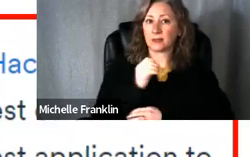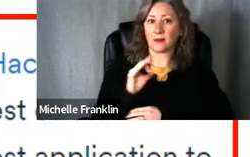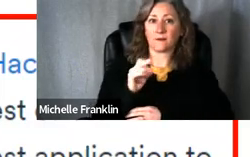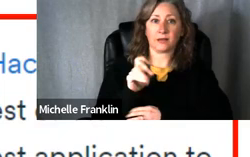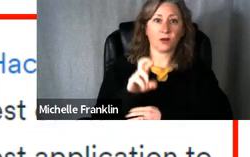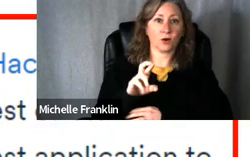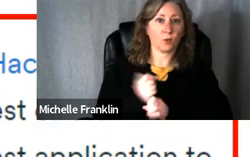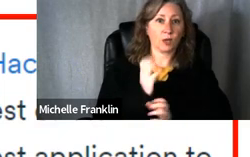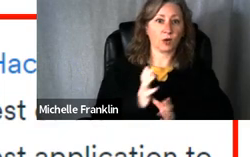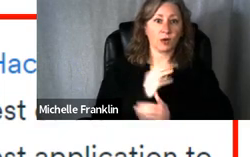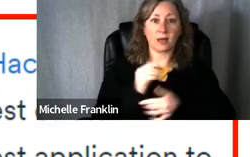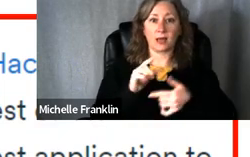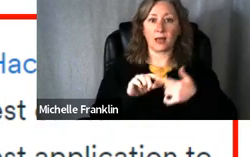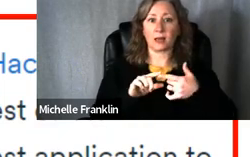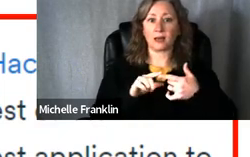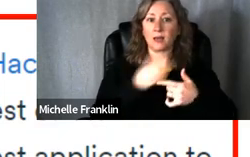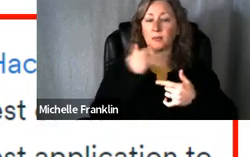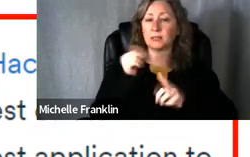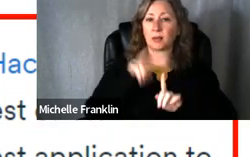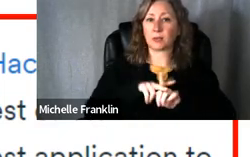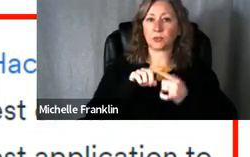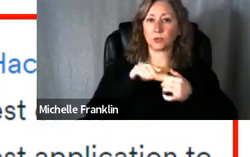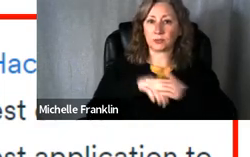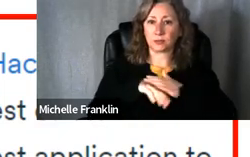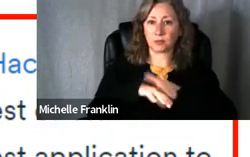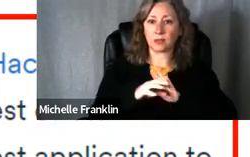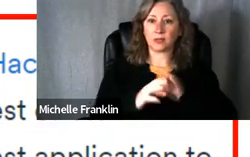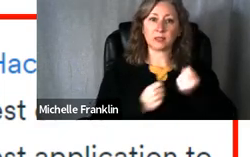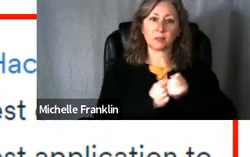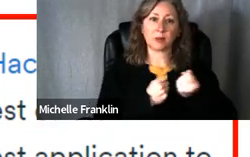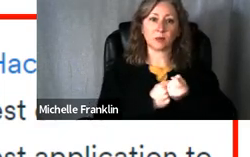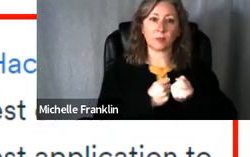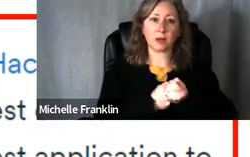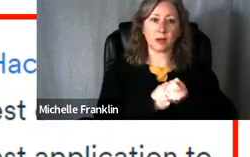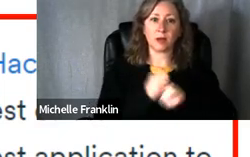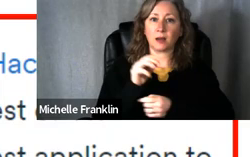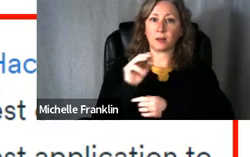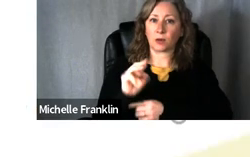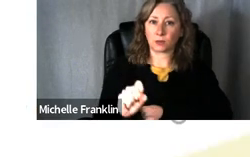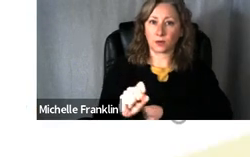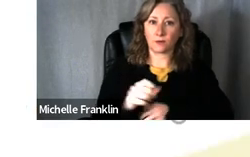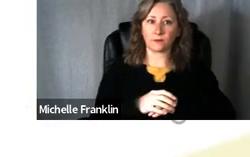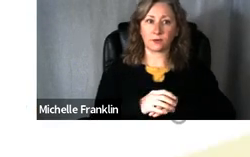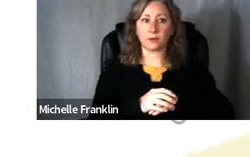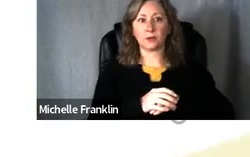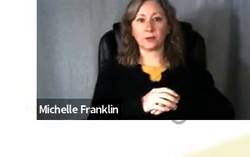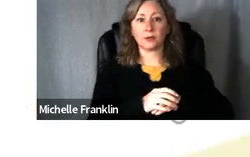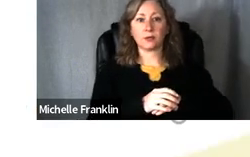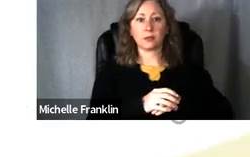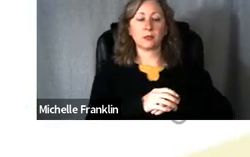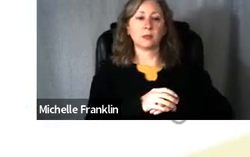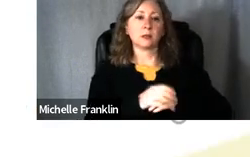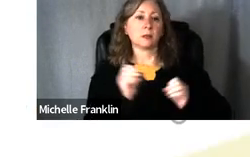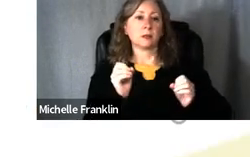and best application to accessibility, which was sponsored by Microsoft. So next slide.